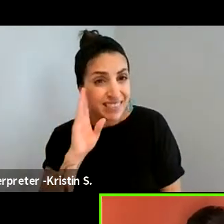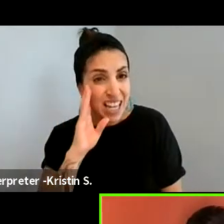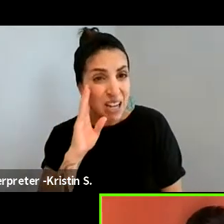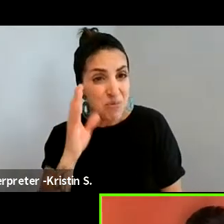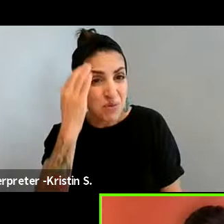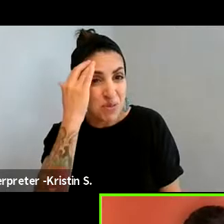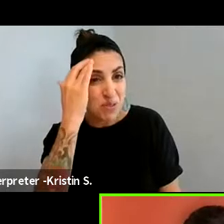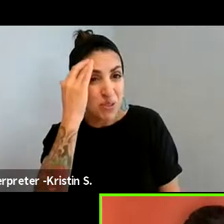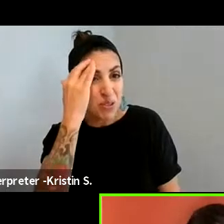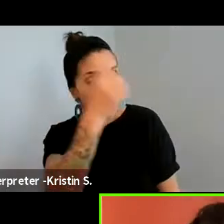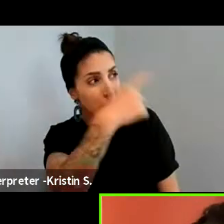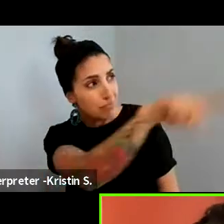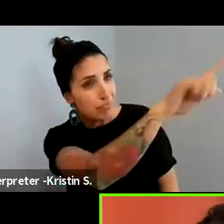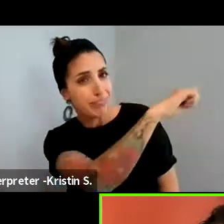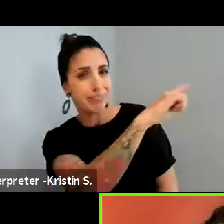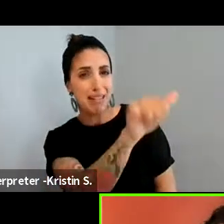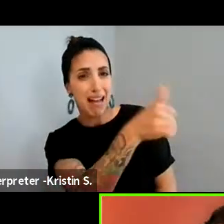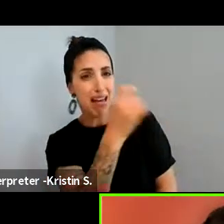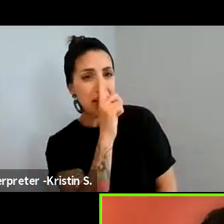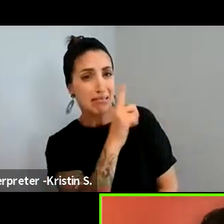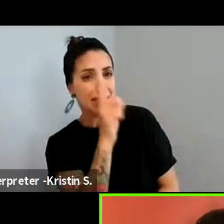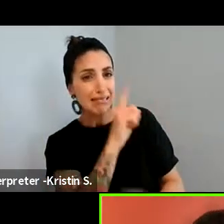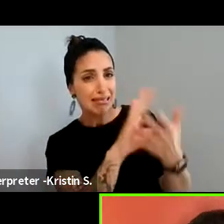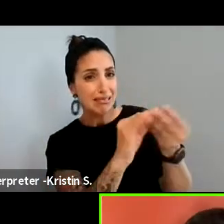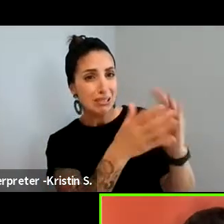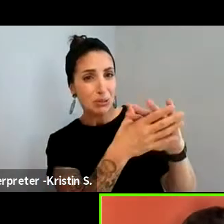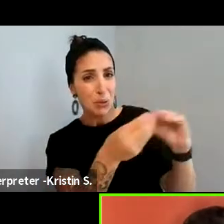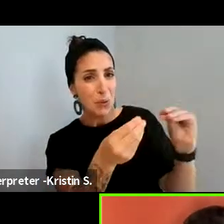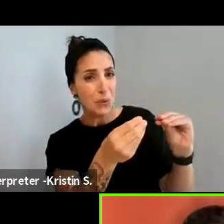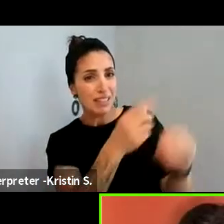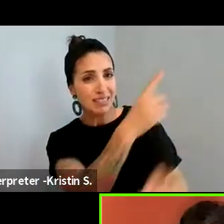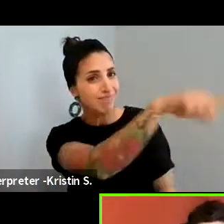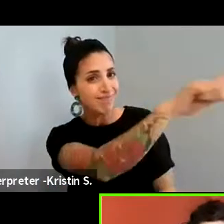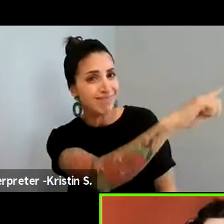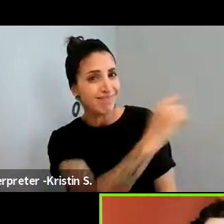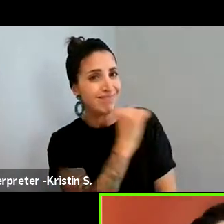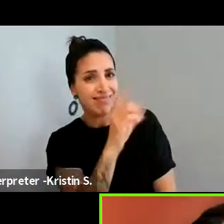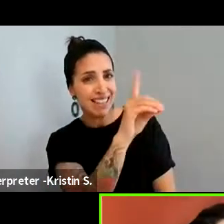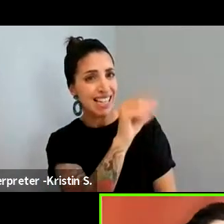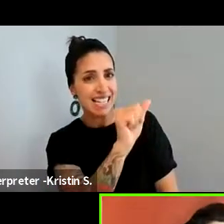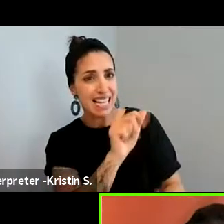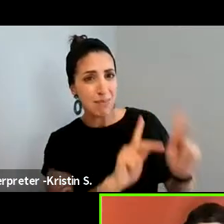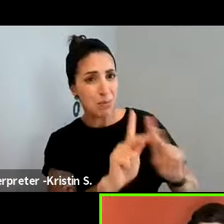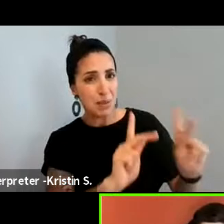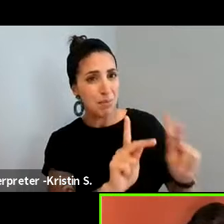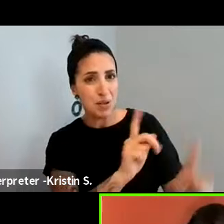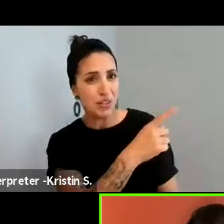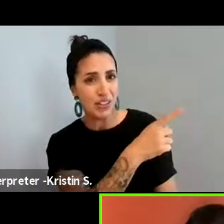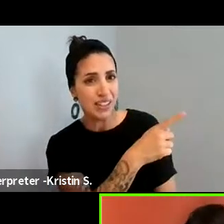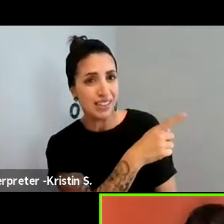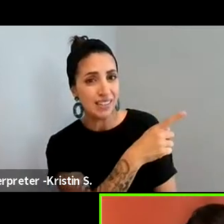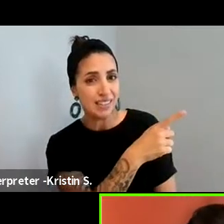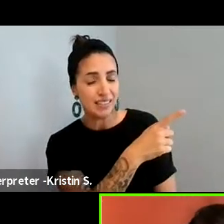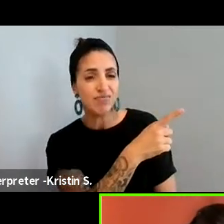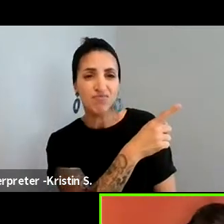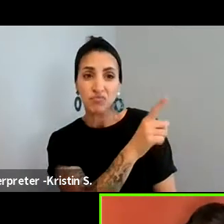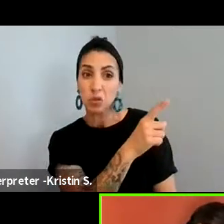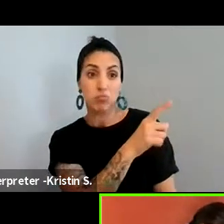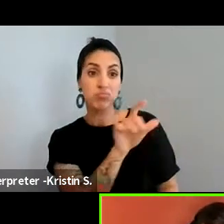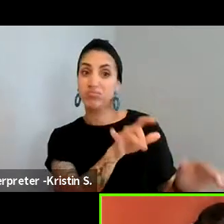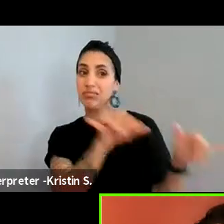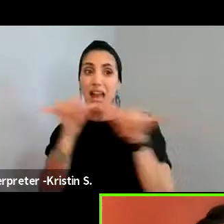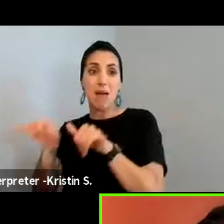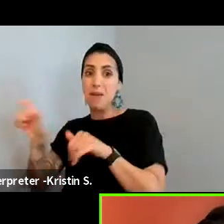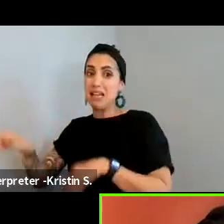are not the authentic stories of disabled people. So much like all other marginalized communities, which